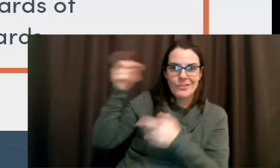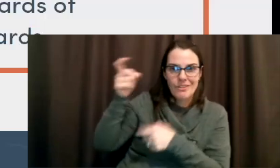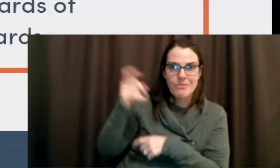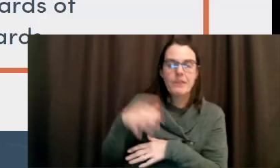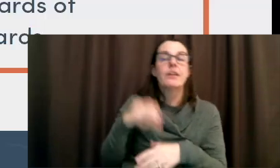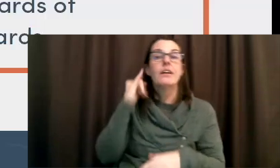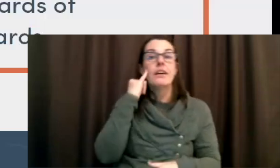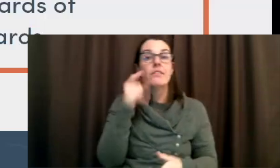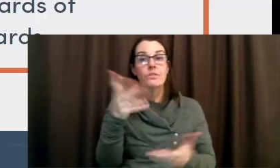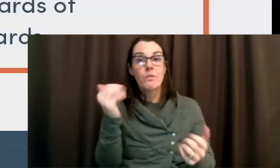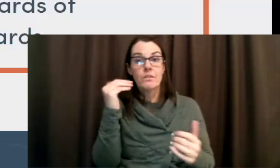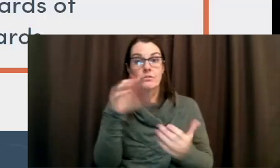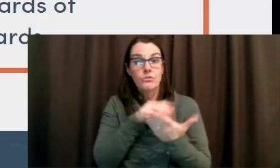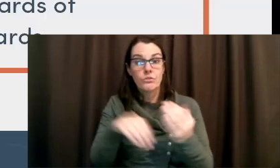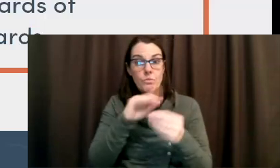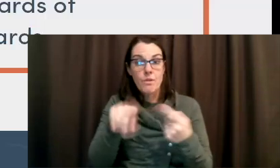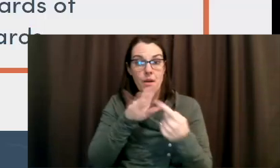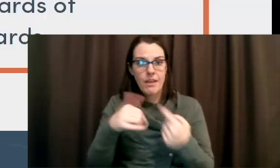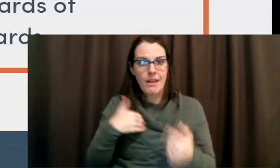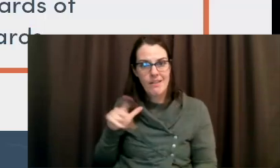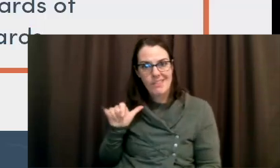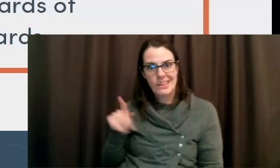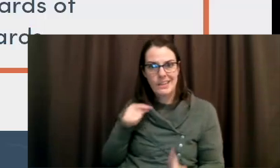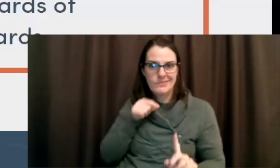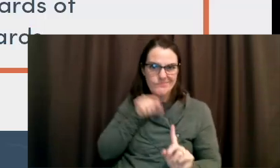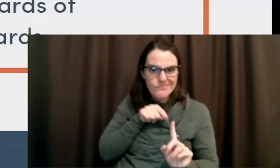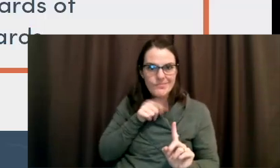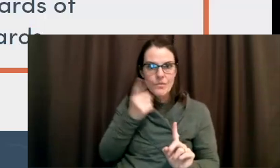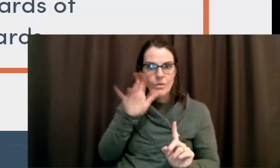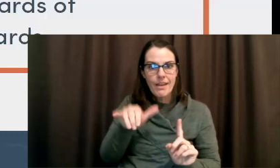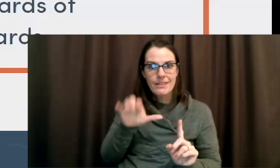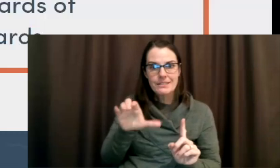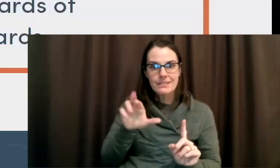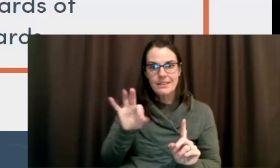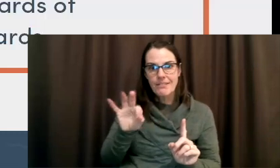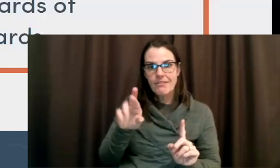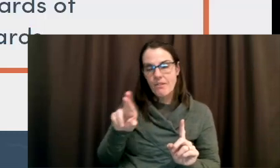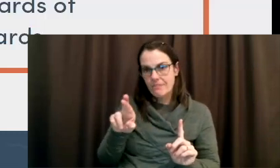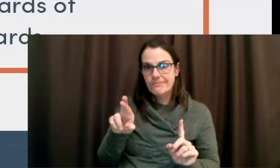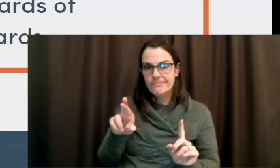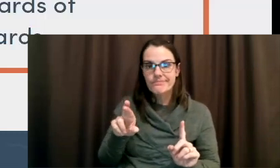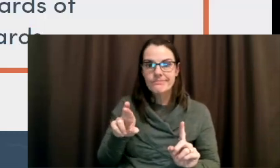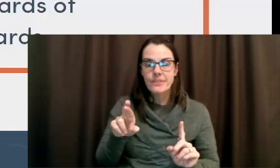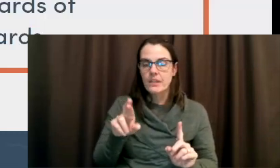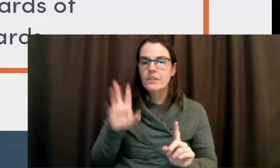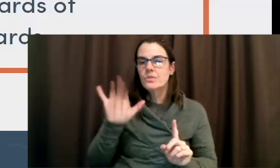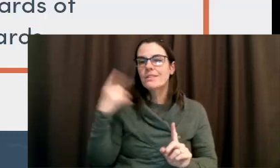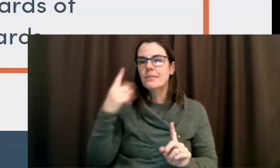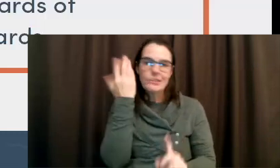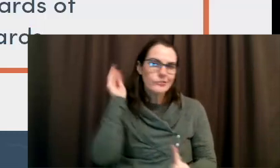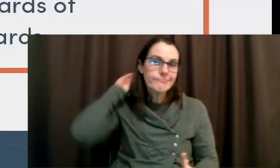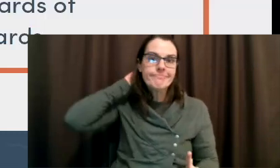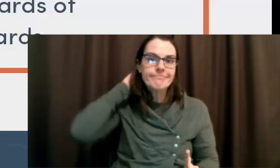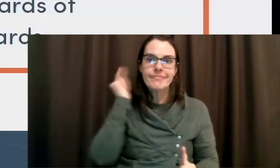that, there's a little link there to that specific portion of the code. So that's just something to keep in mind if you're